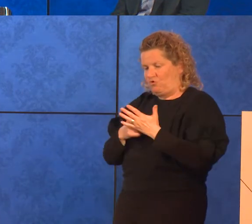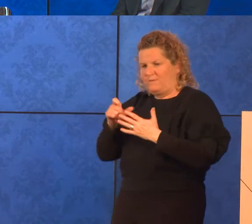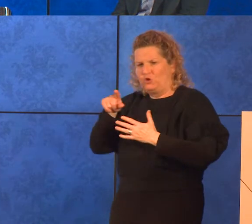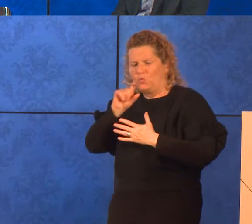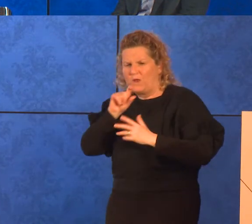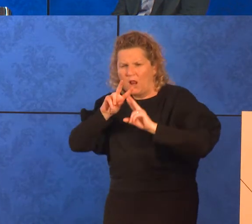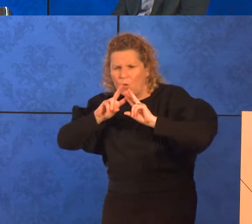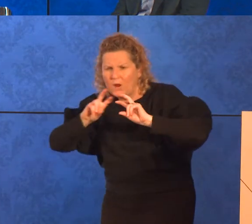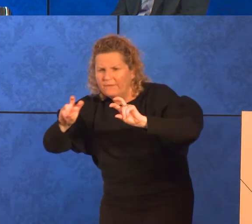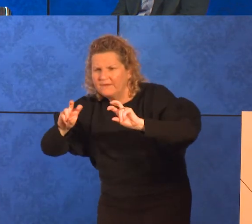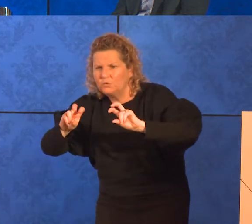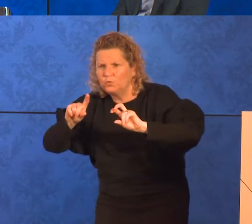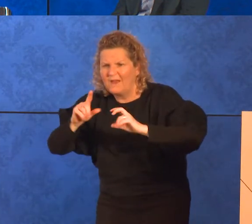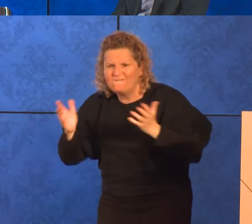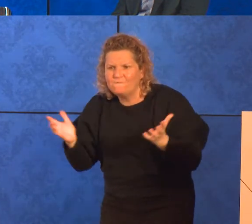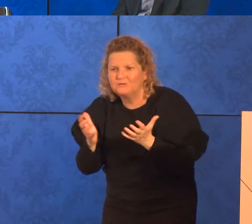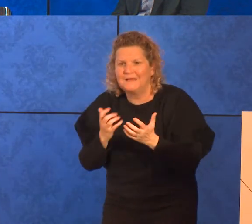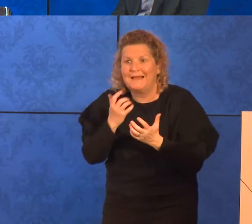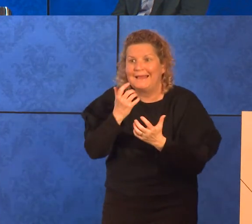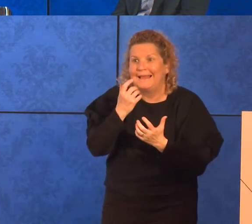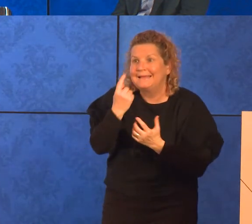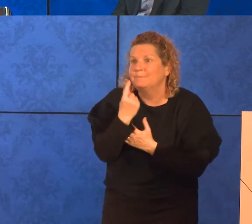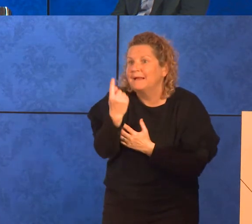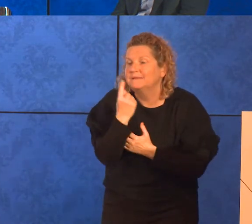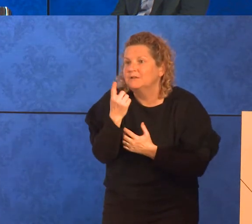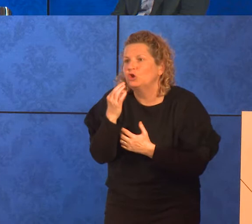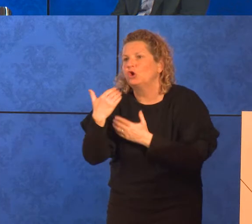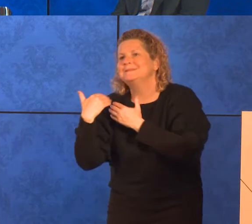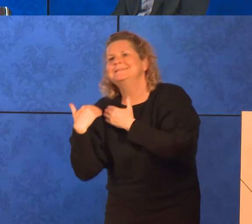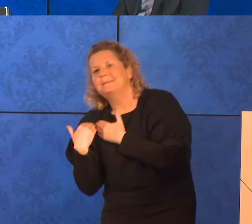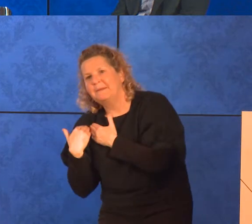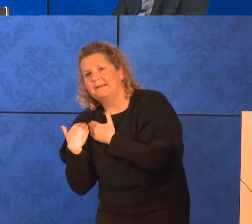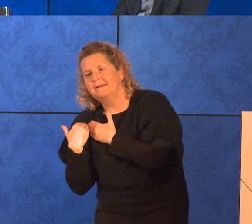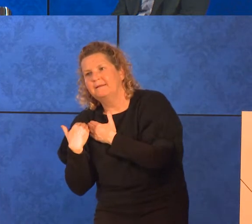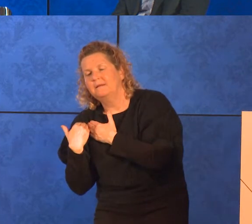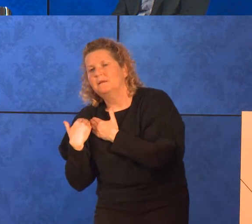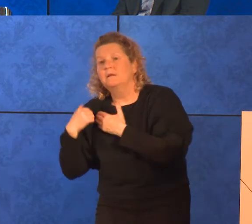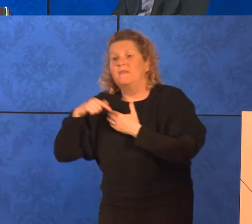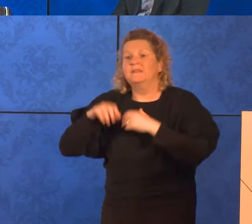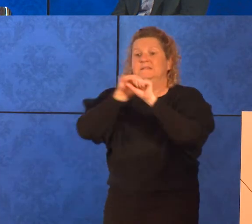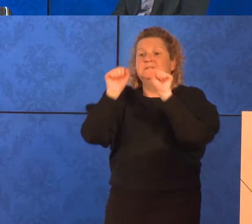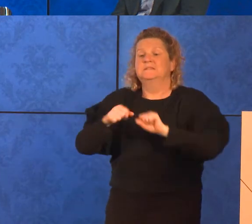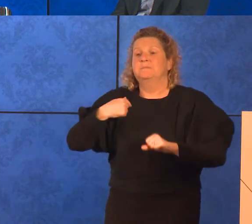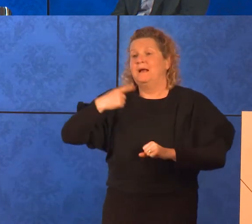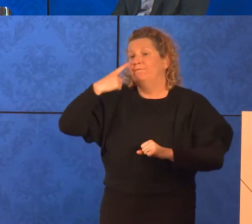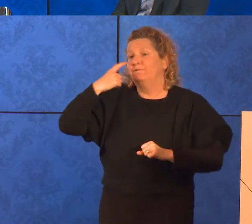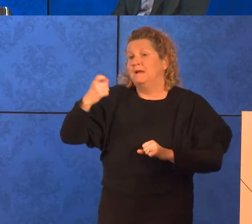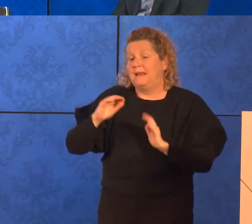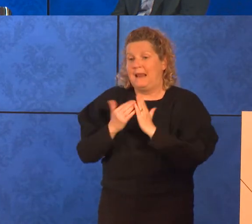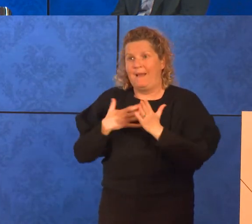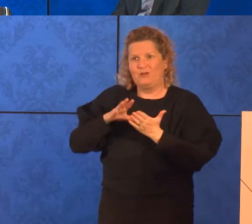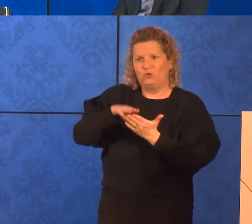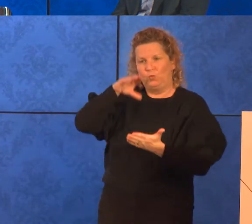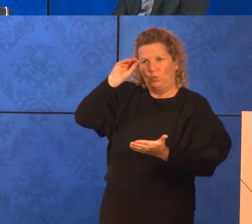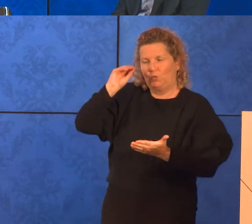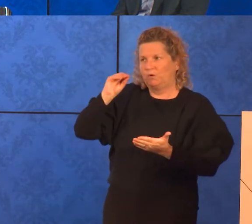you can foster independency rather than dependency? Because our system that we have, I find, as a student,